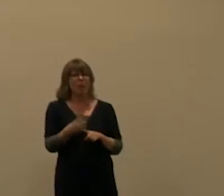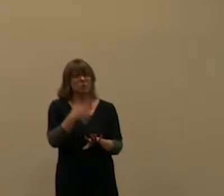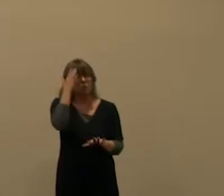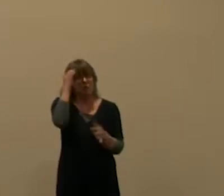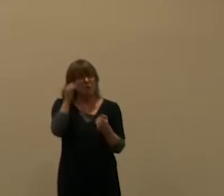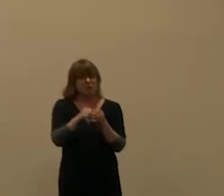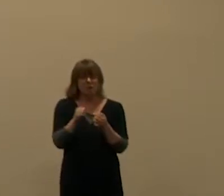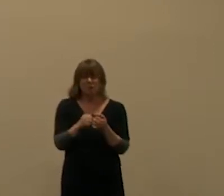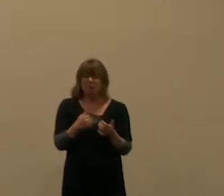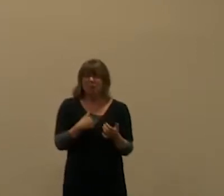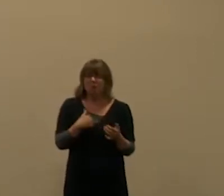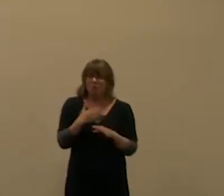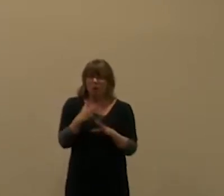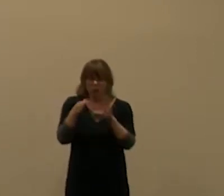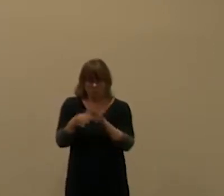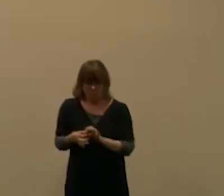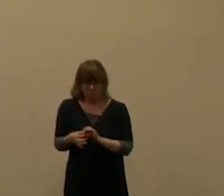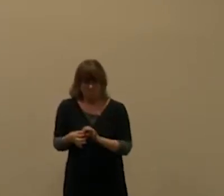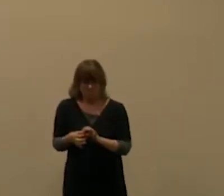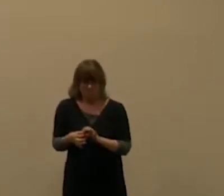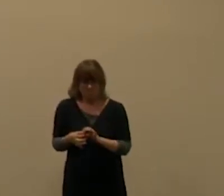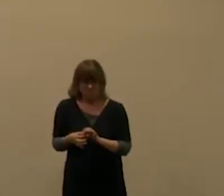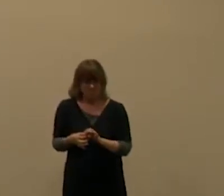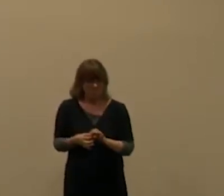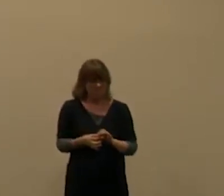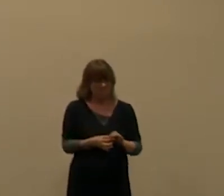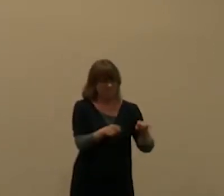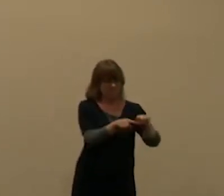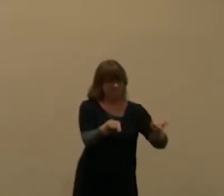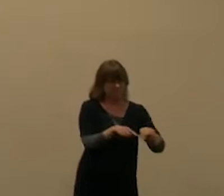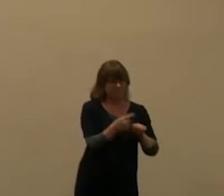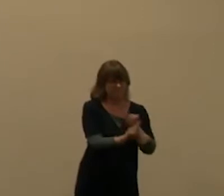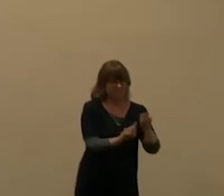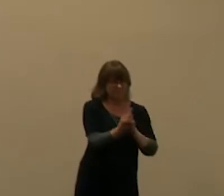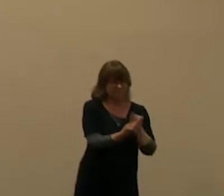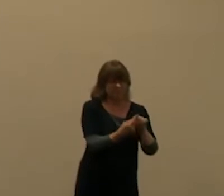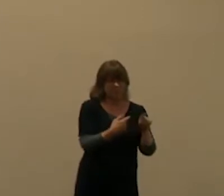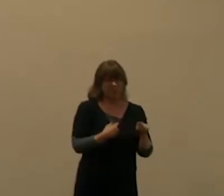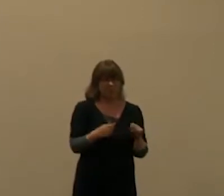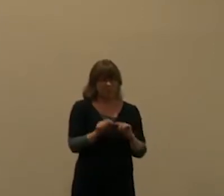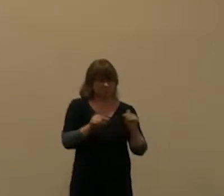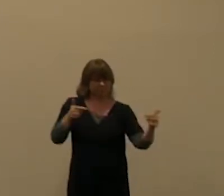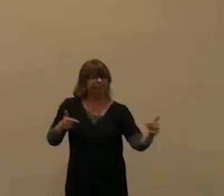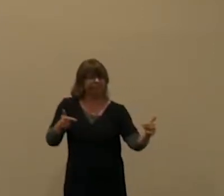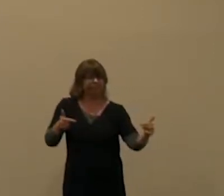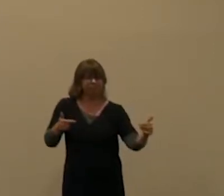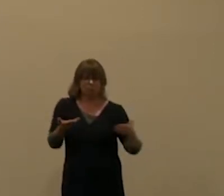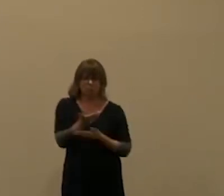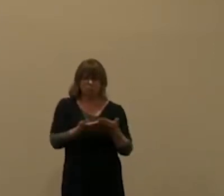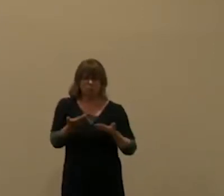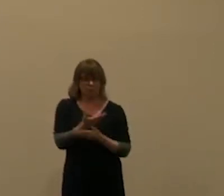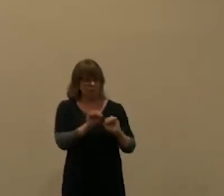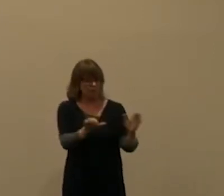was working from home, and there were 2 people in a meeting, and we were talking about some problem that they were